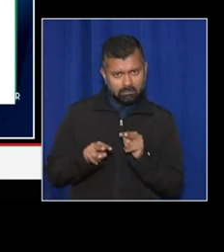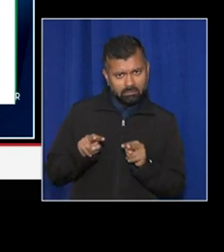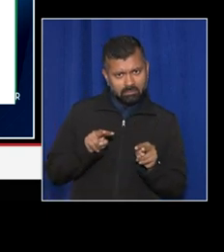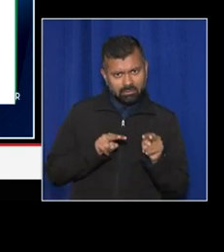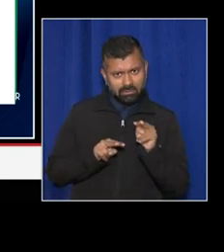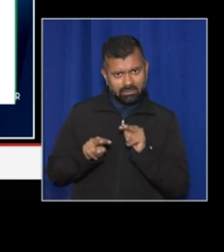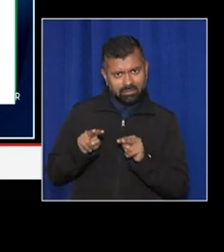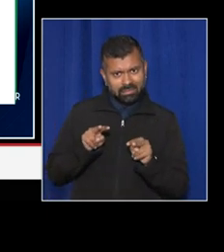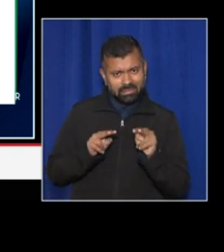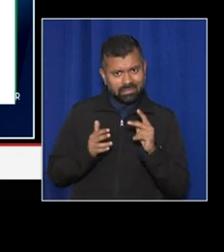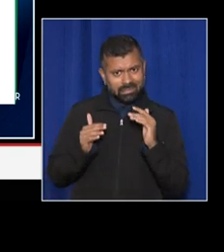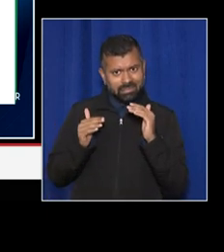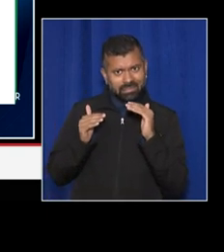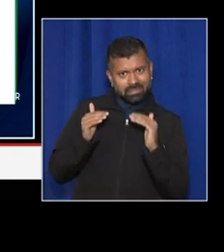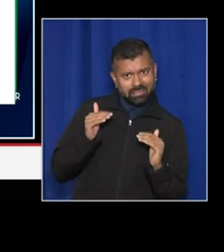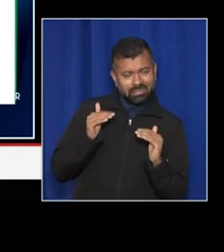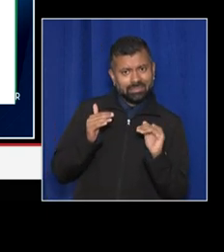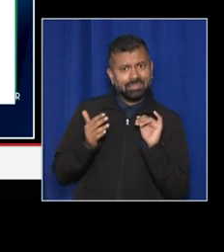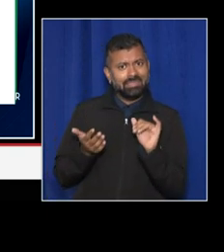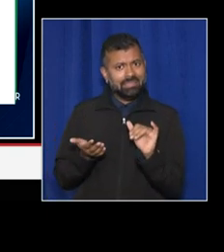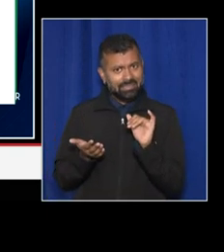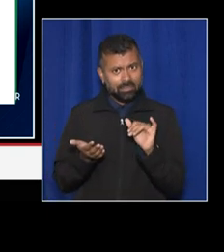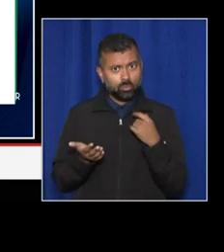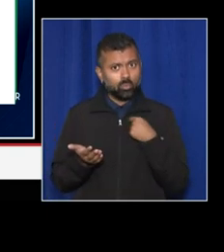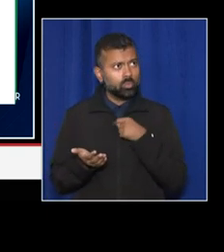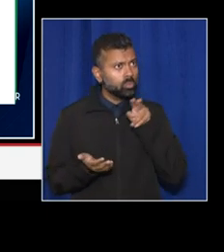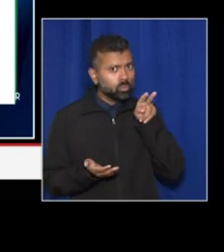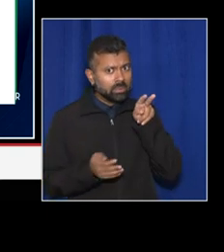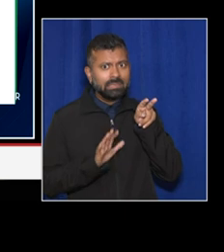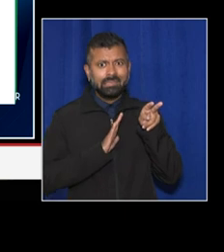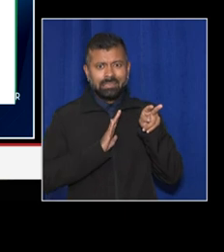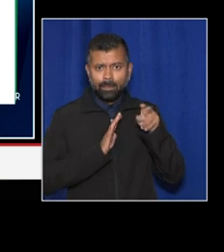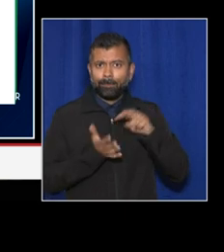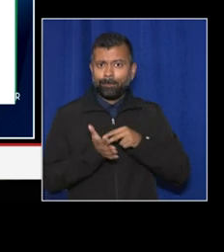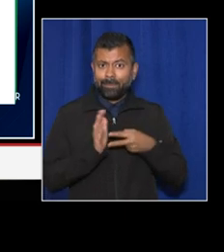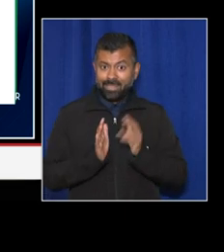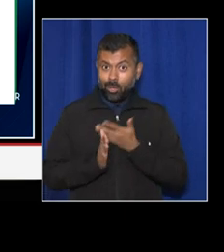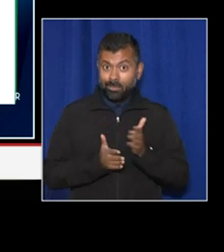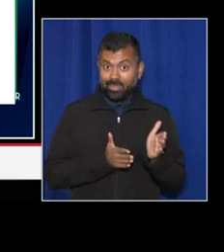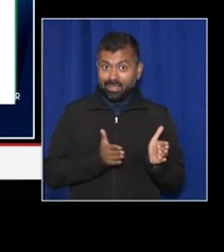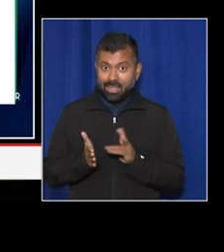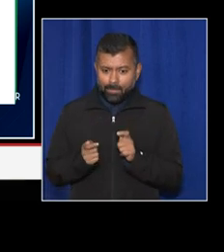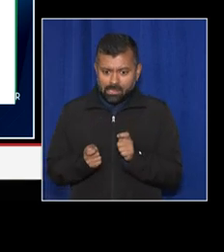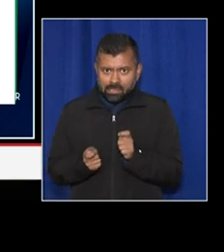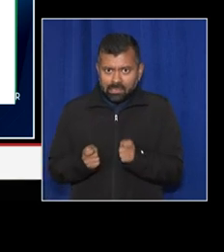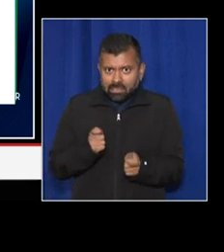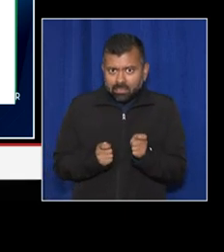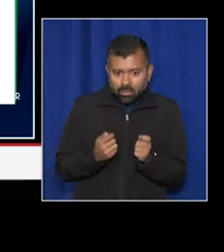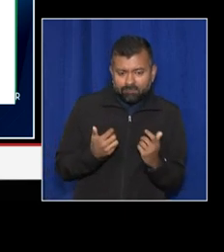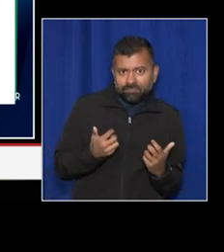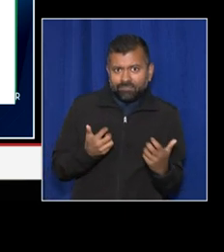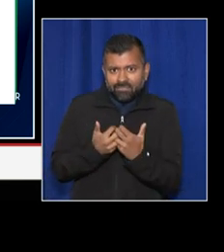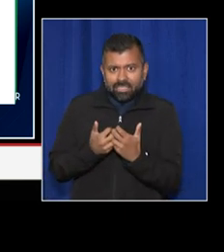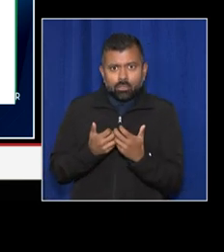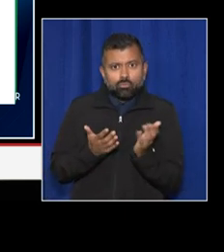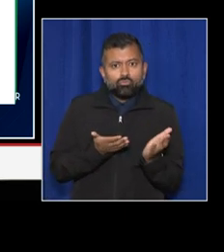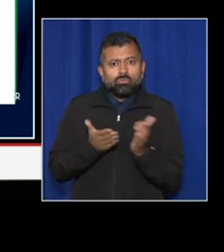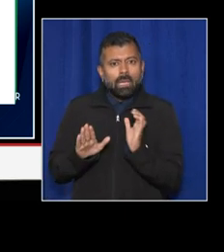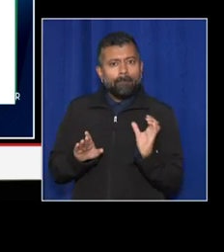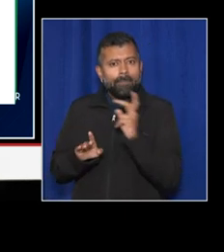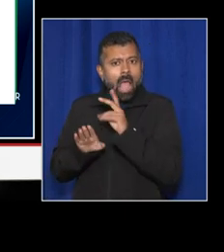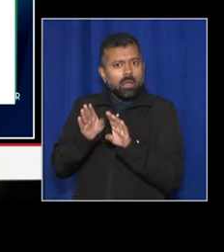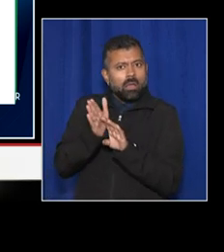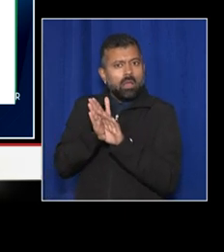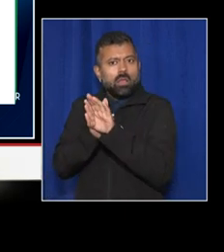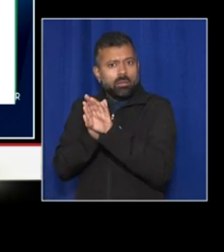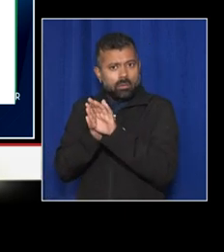work to try to change the trajectory. And the way that we did that was, again, investing in downtown activities